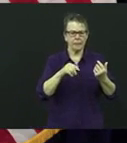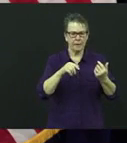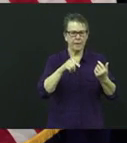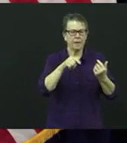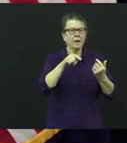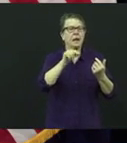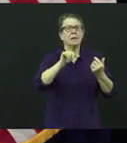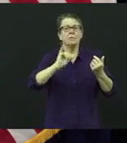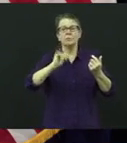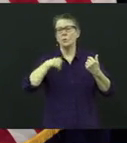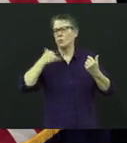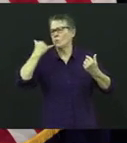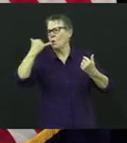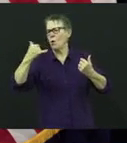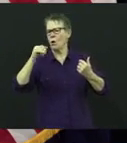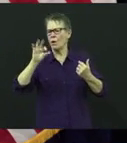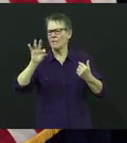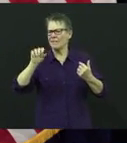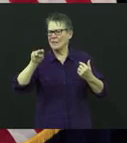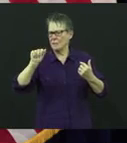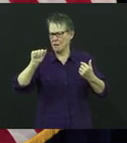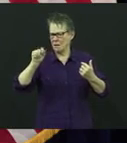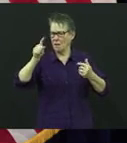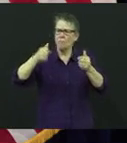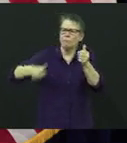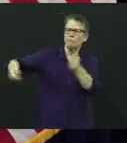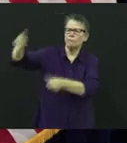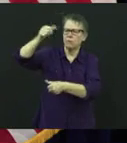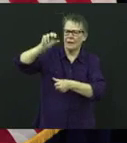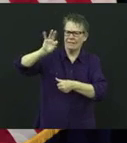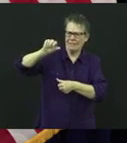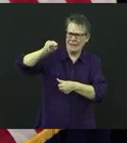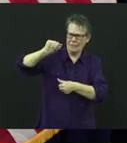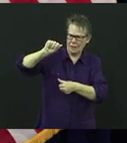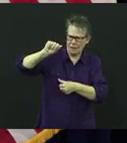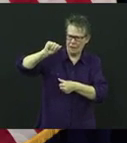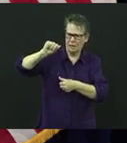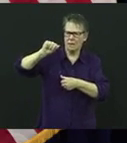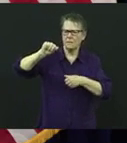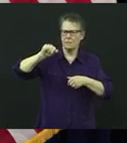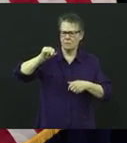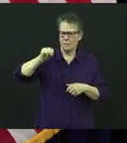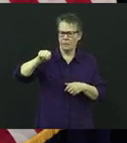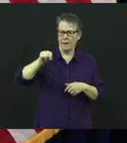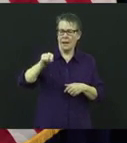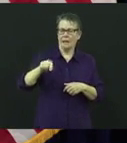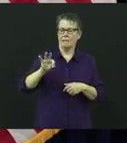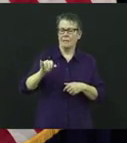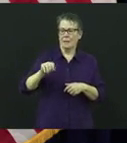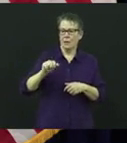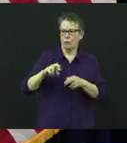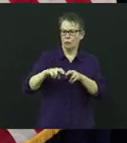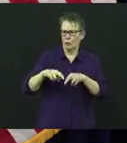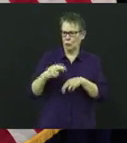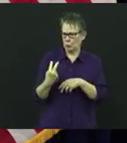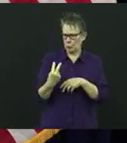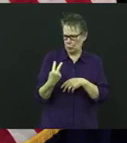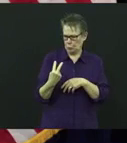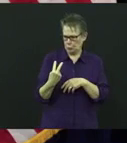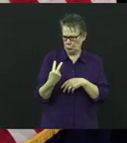Von Essen. And those conversations, as was the one with the President, continued to go very